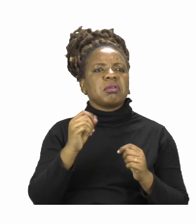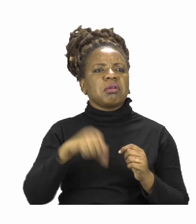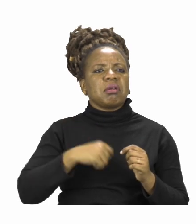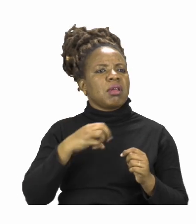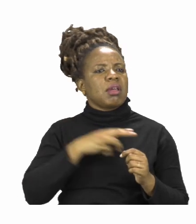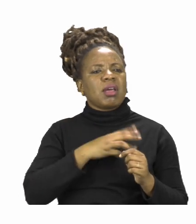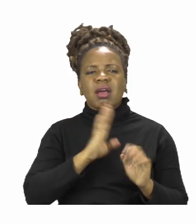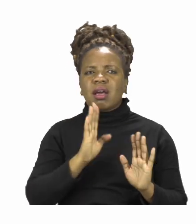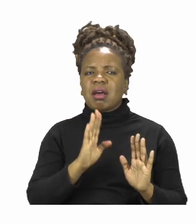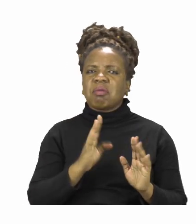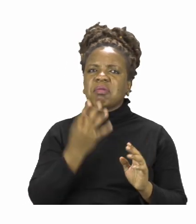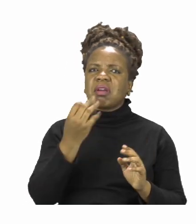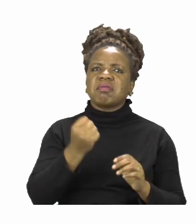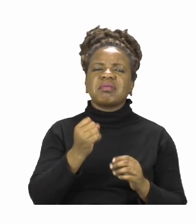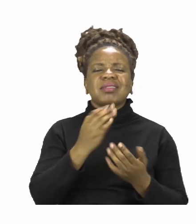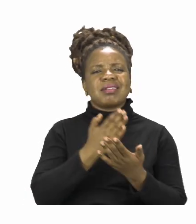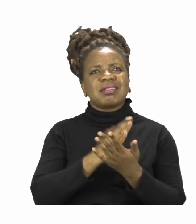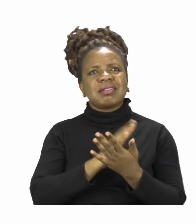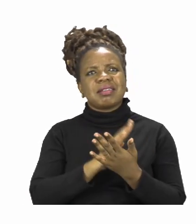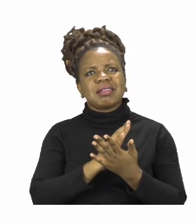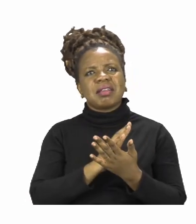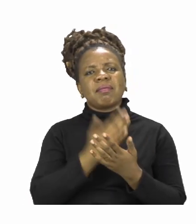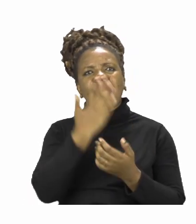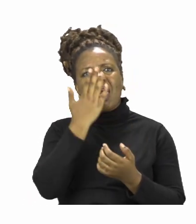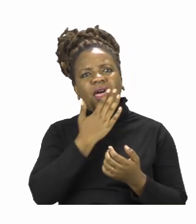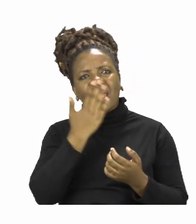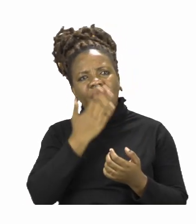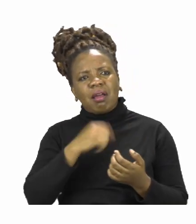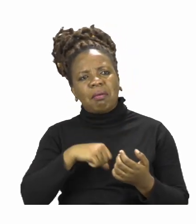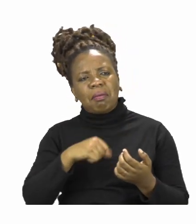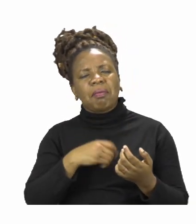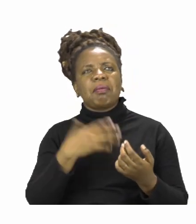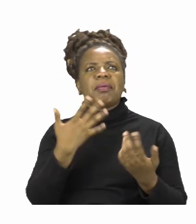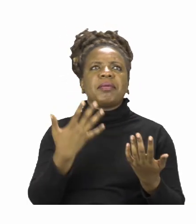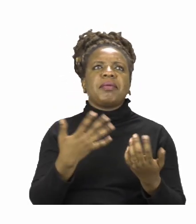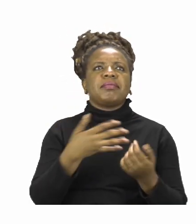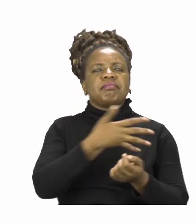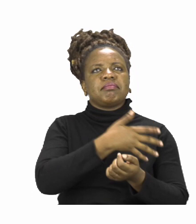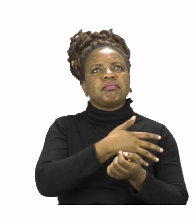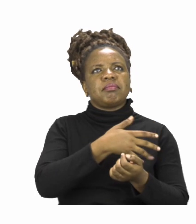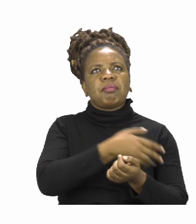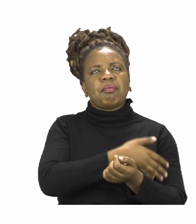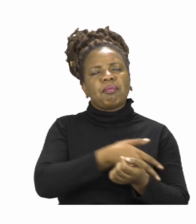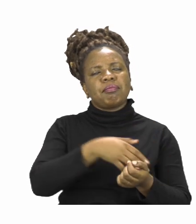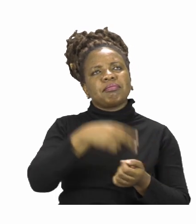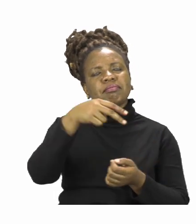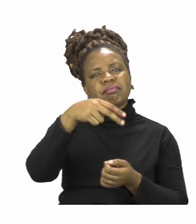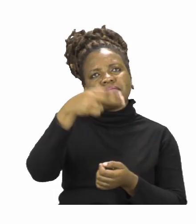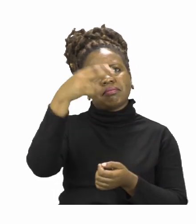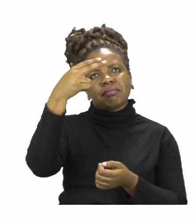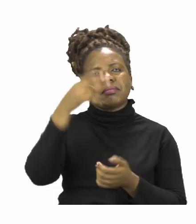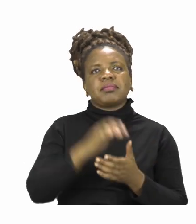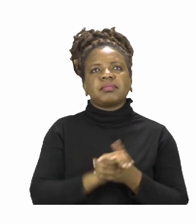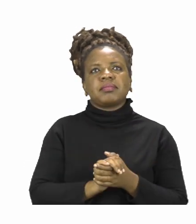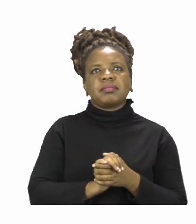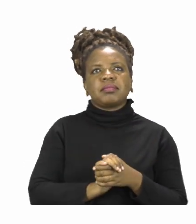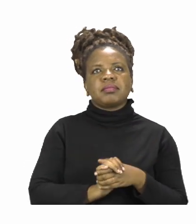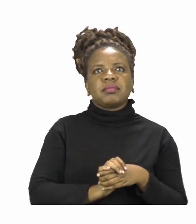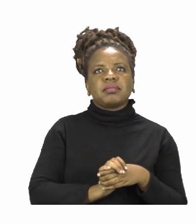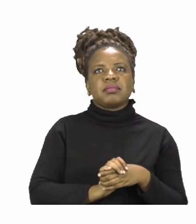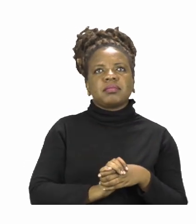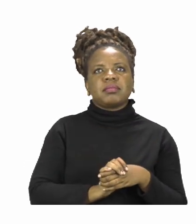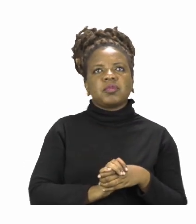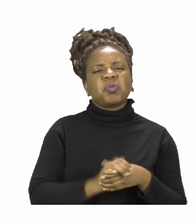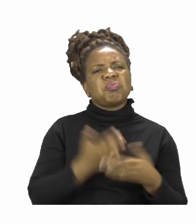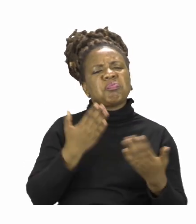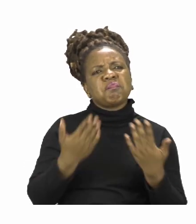diabetes. So if you're not sure what to do about a person with HIV and AIDS, you can also write down for anyone else that you